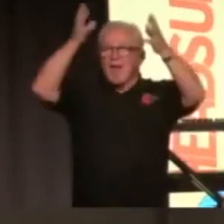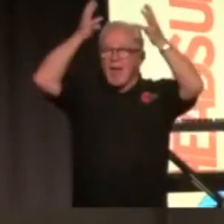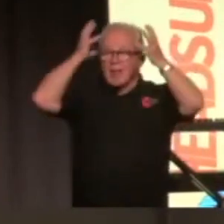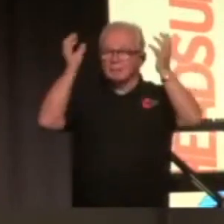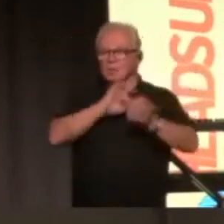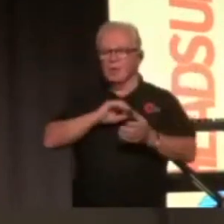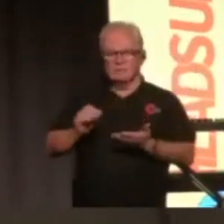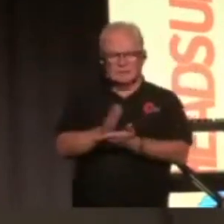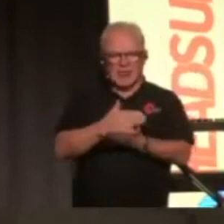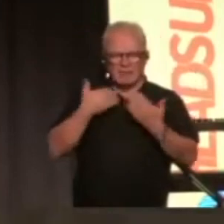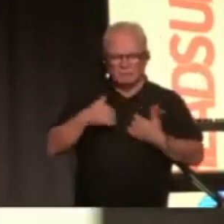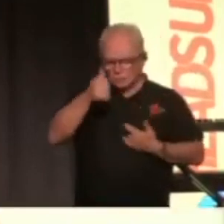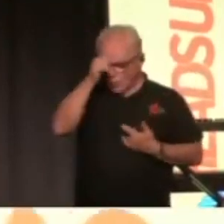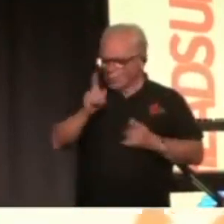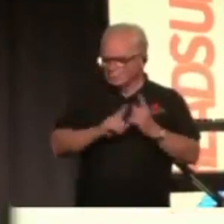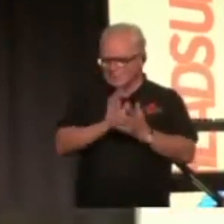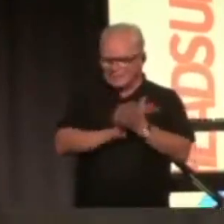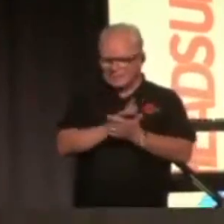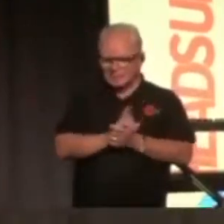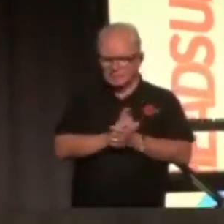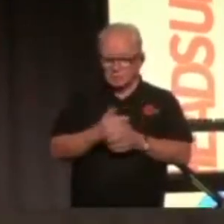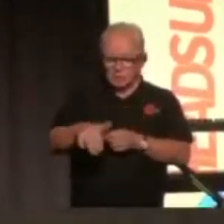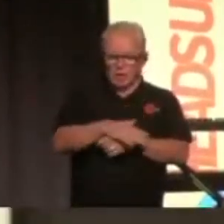salvation. Do you know what that means? Cover your head.